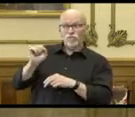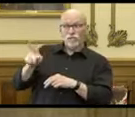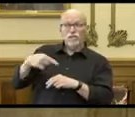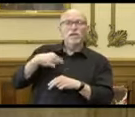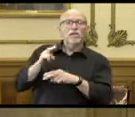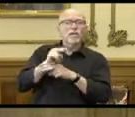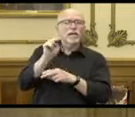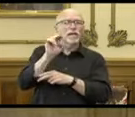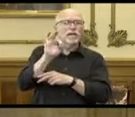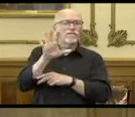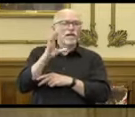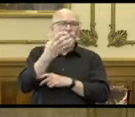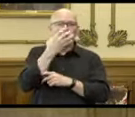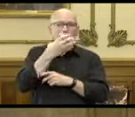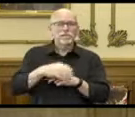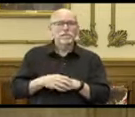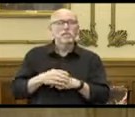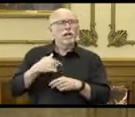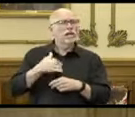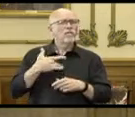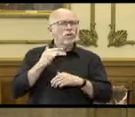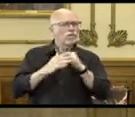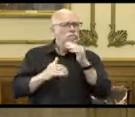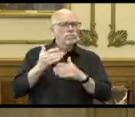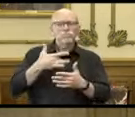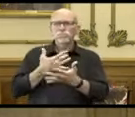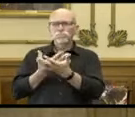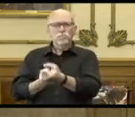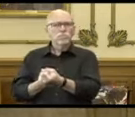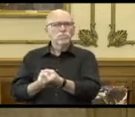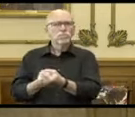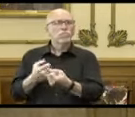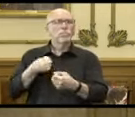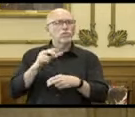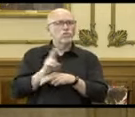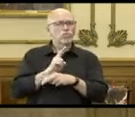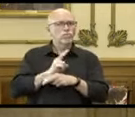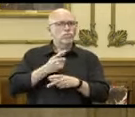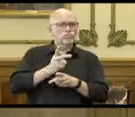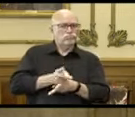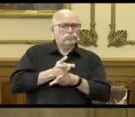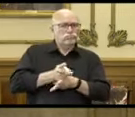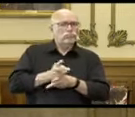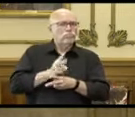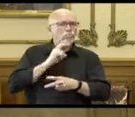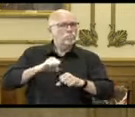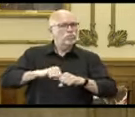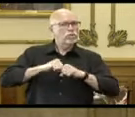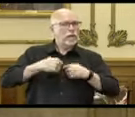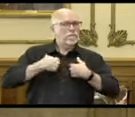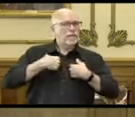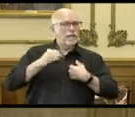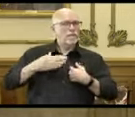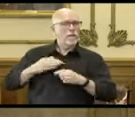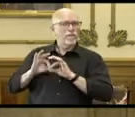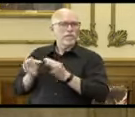an N95. I feel comfortable and confident that taking these precautions has protected me and my